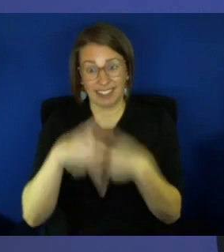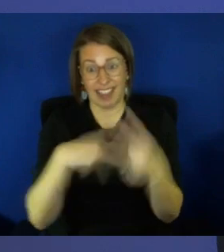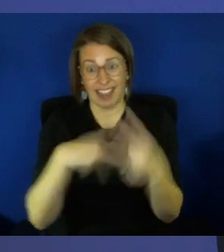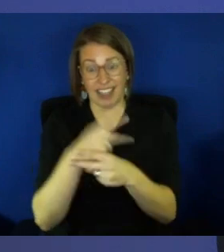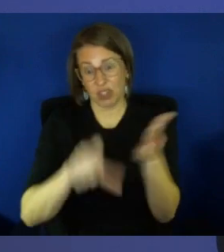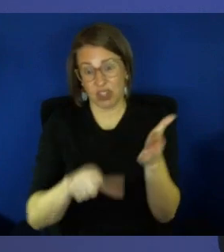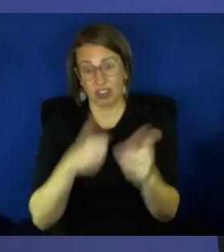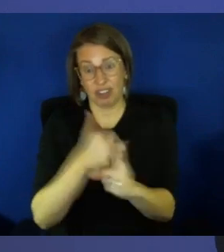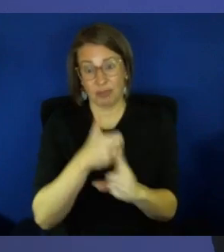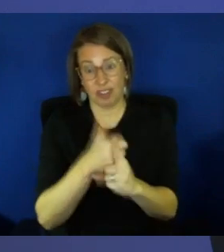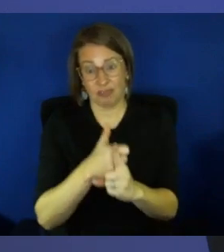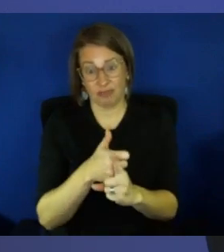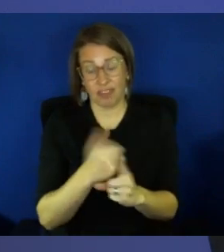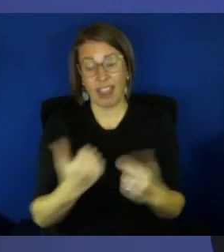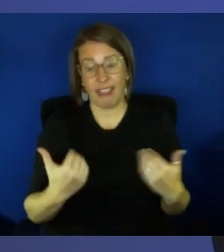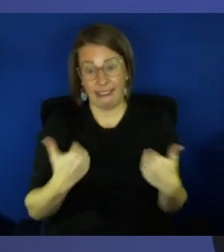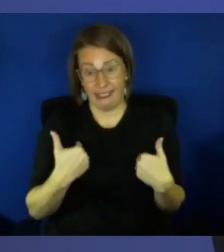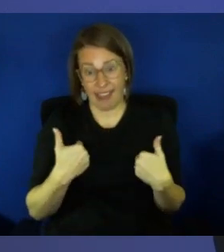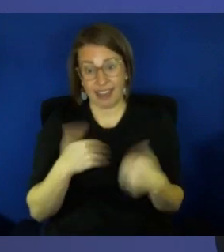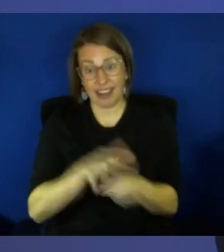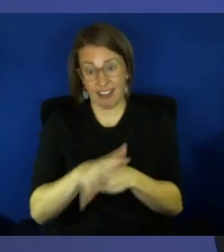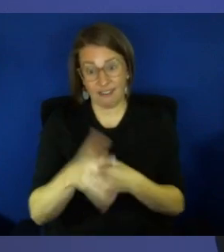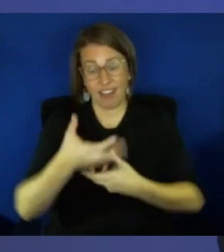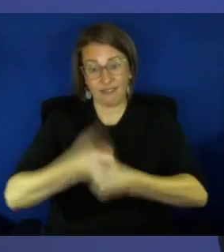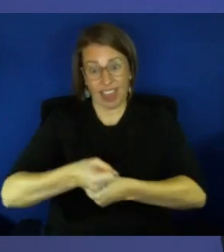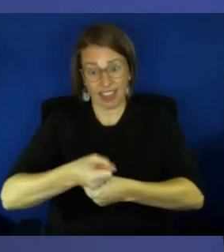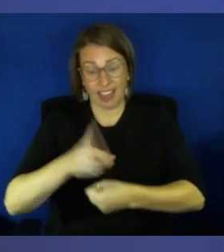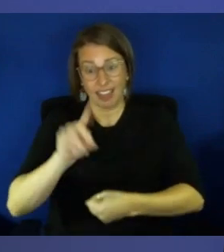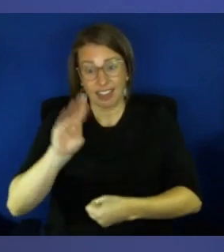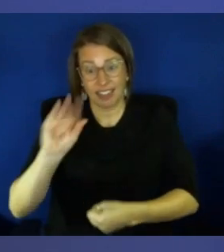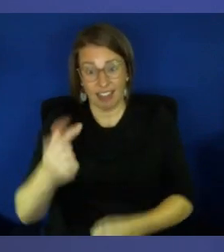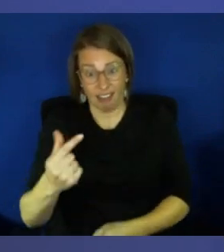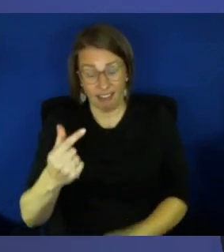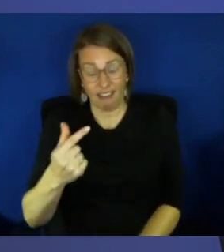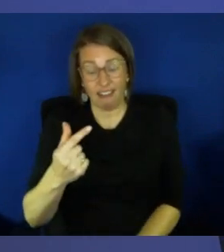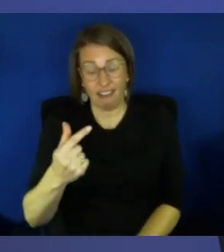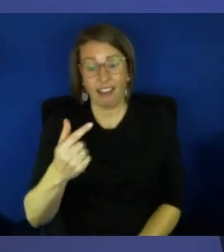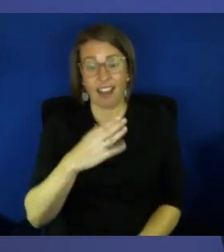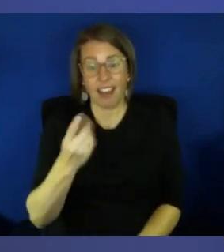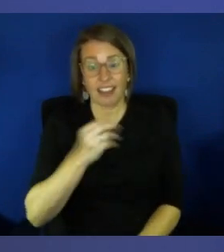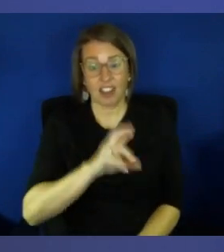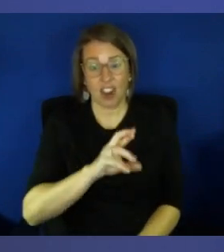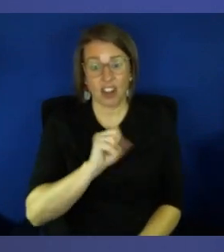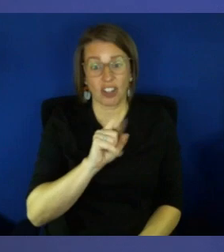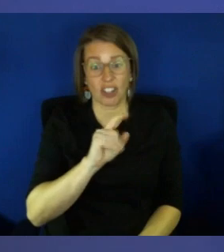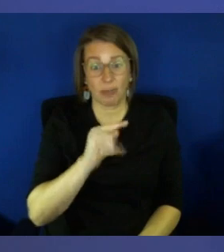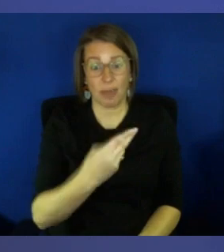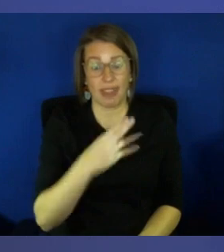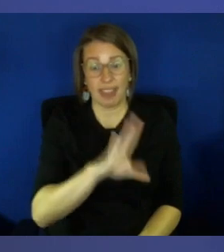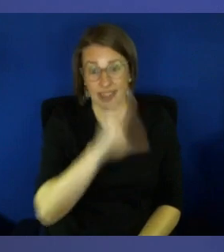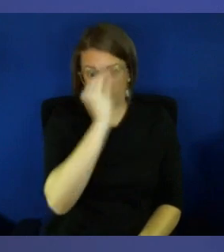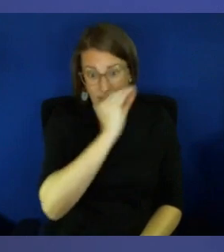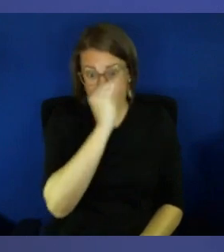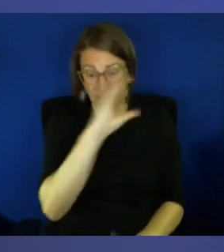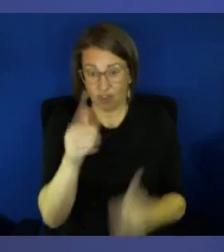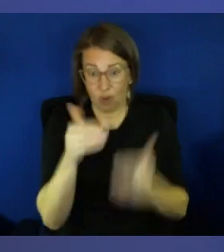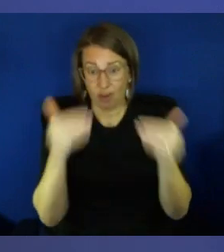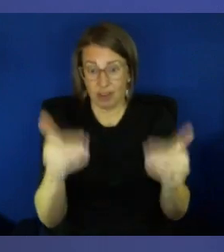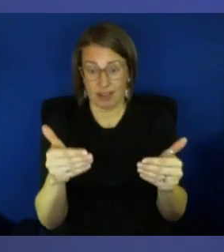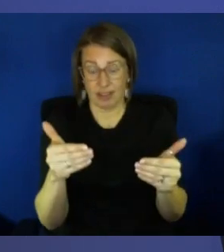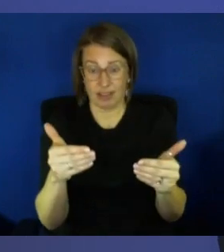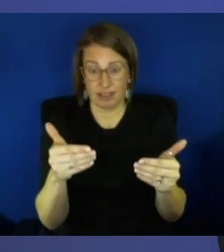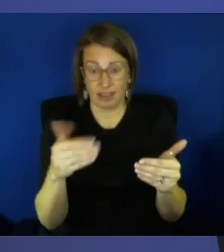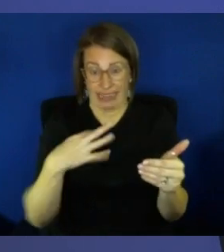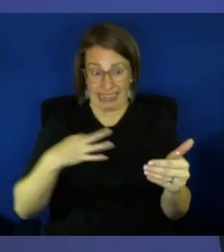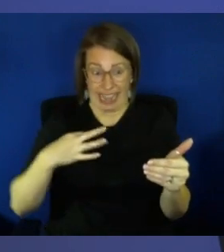he had enough faith in Doug and Dr. Smith's opinion to go ahead and make him a candidate for